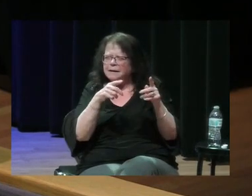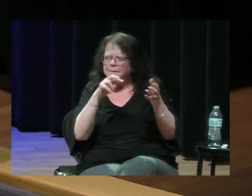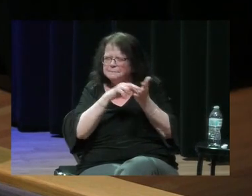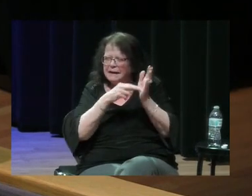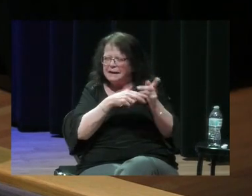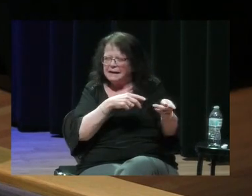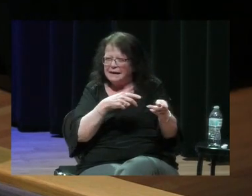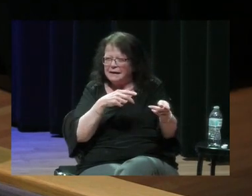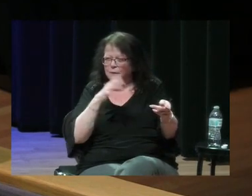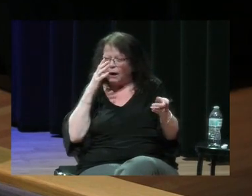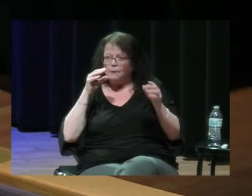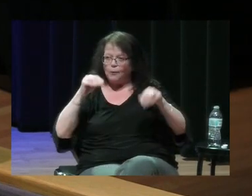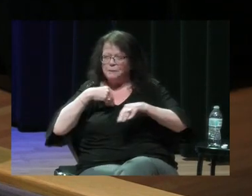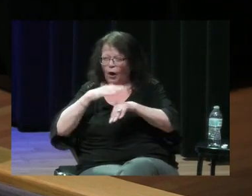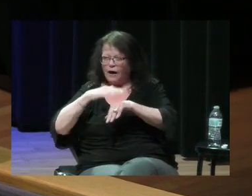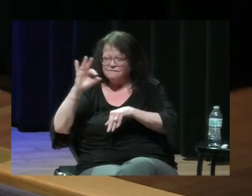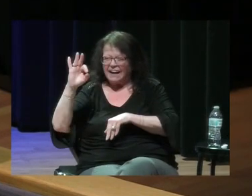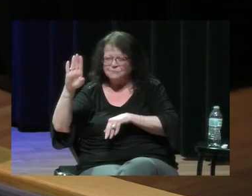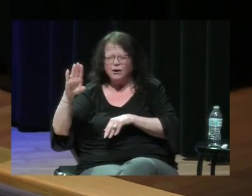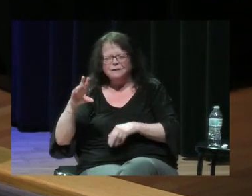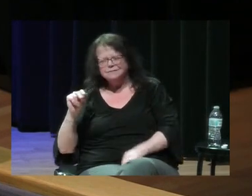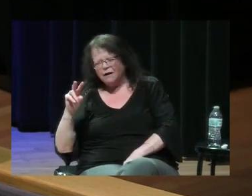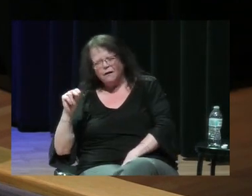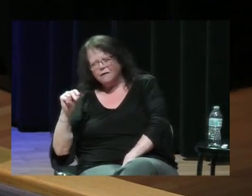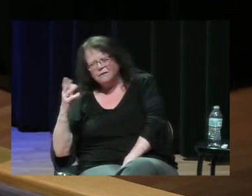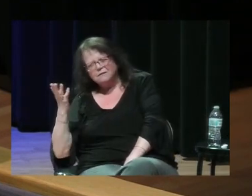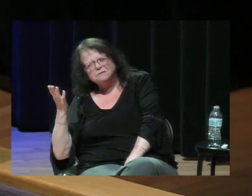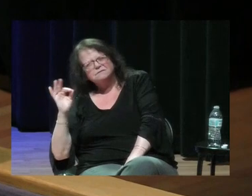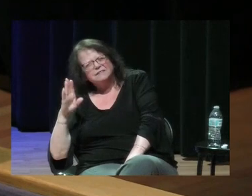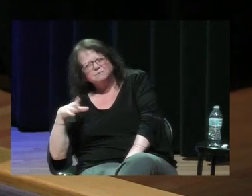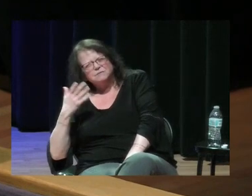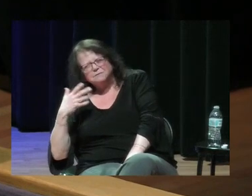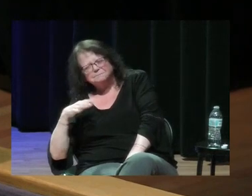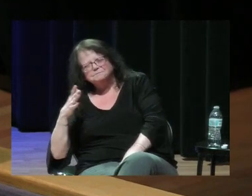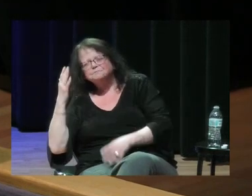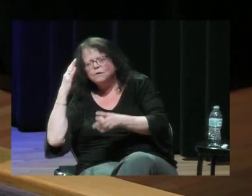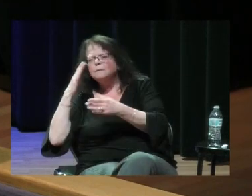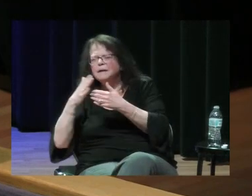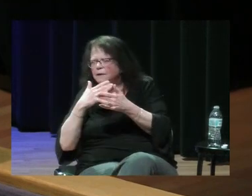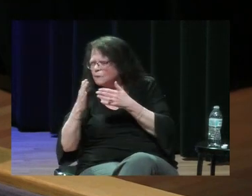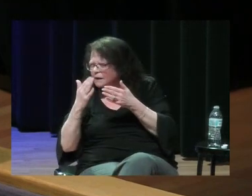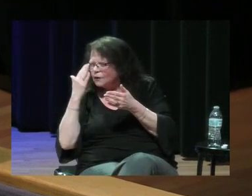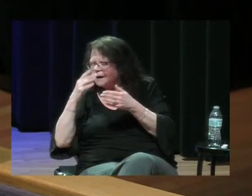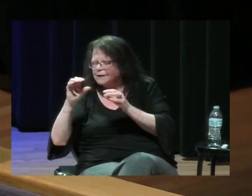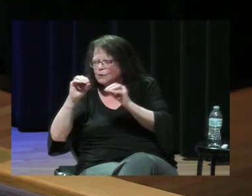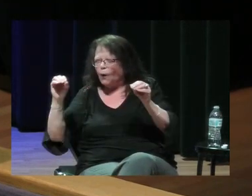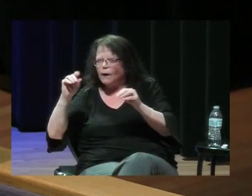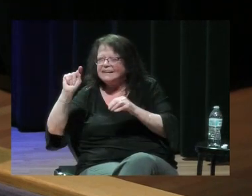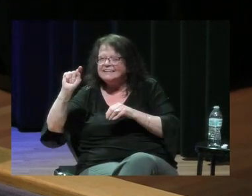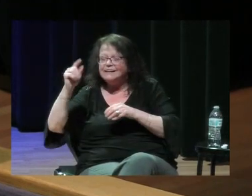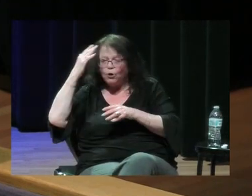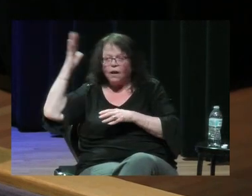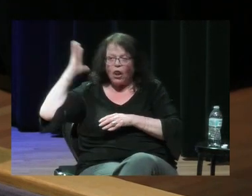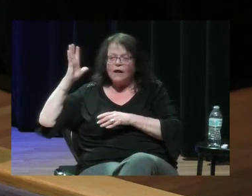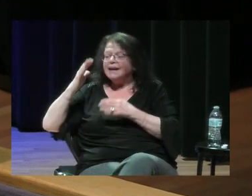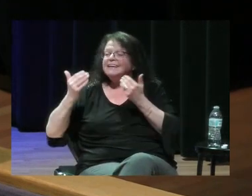me on Facebook. You know, like, yeah. That's not what he's, but there's no, like, teenager out there, like, begging to have a Facebook account,